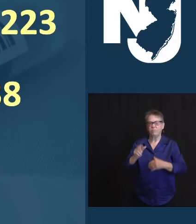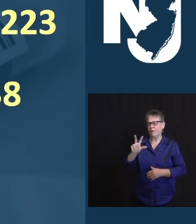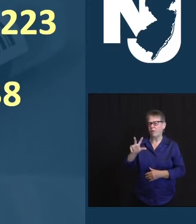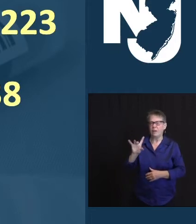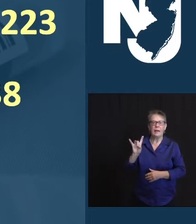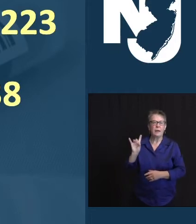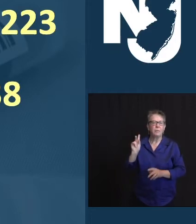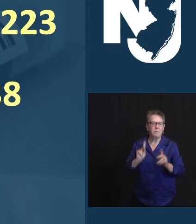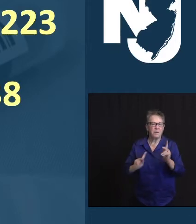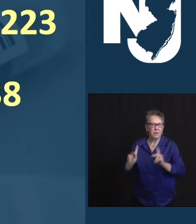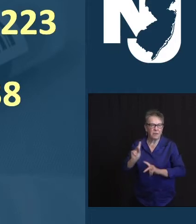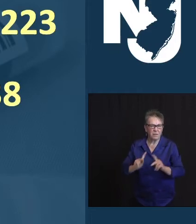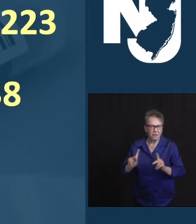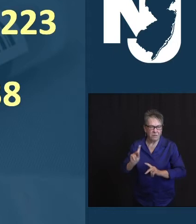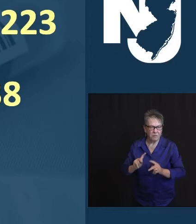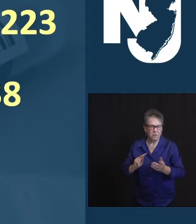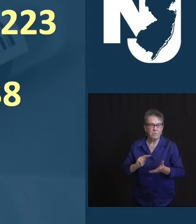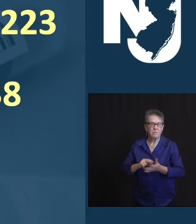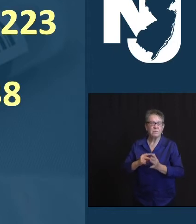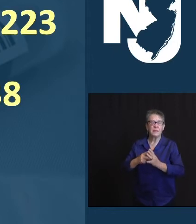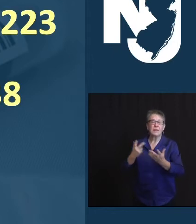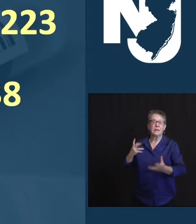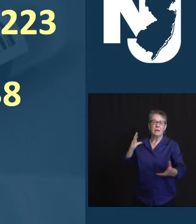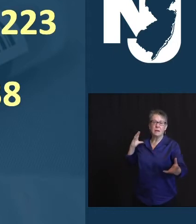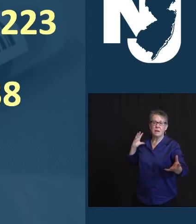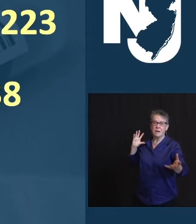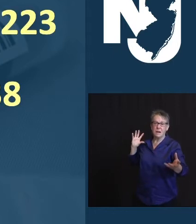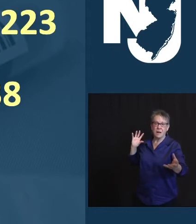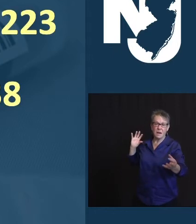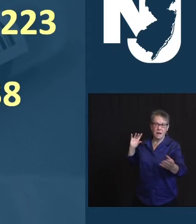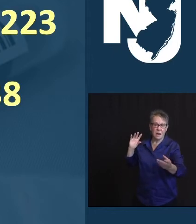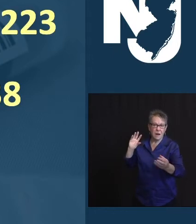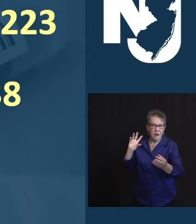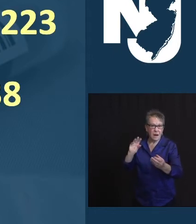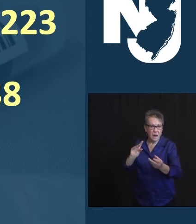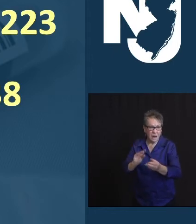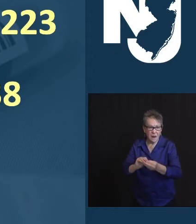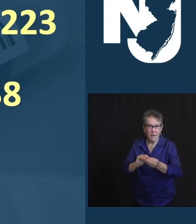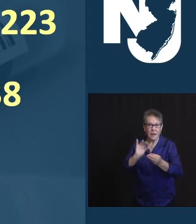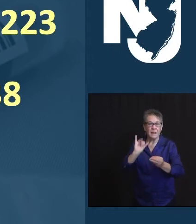from COVID-related complications. In 10 months, we have lost